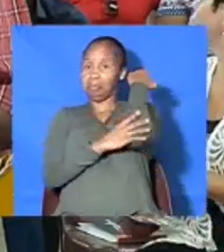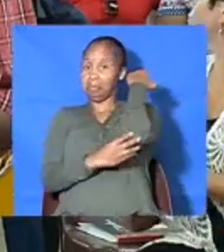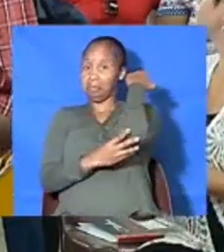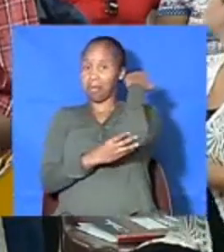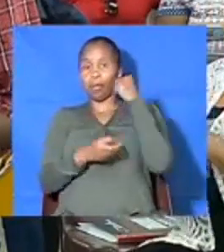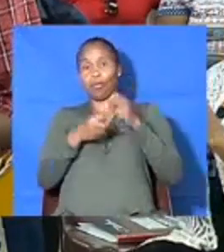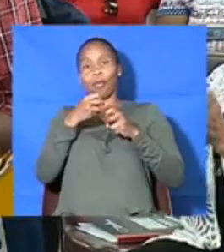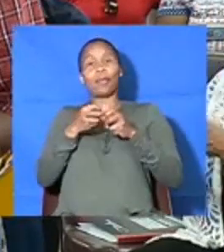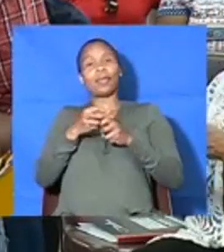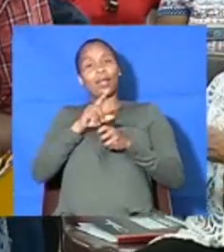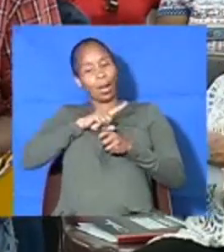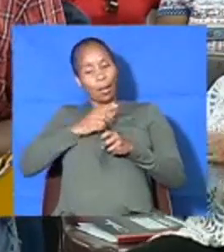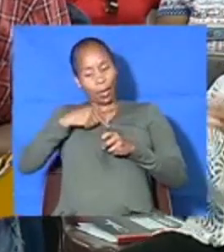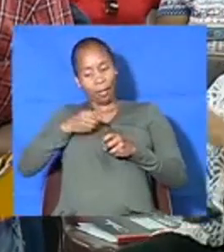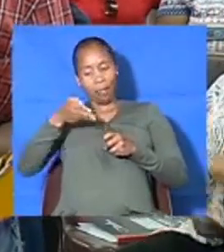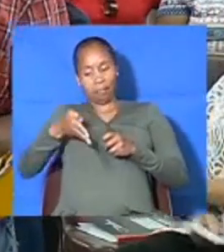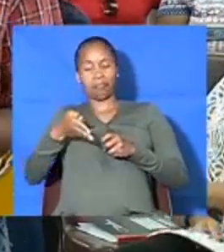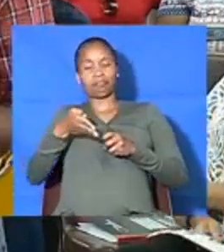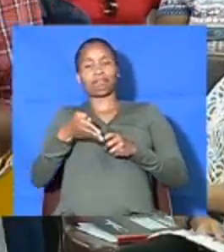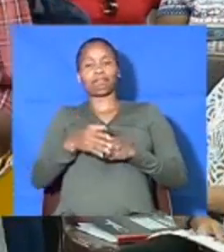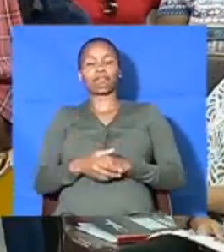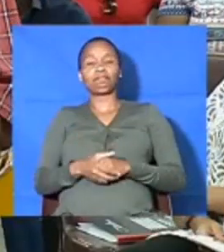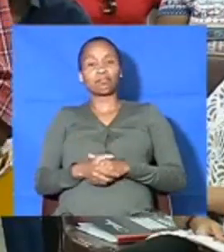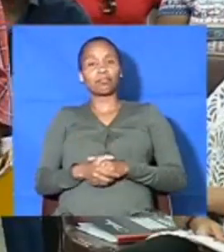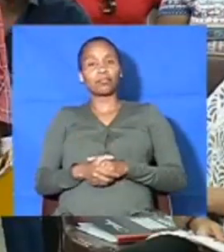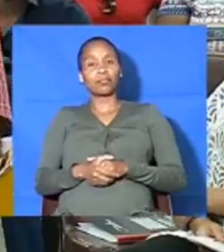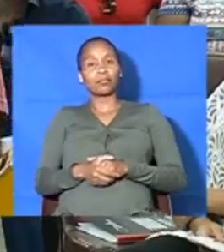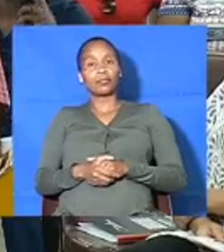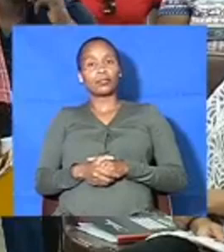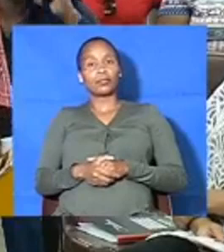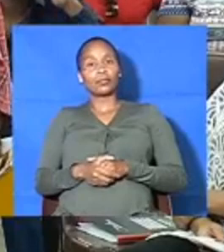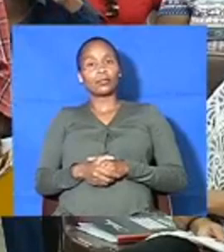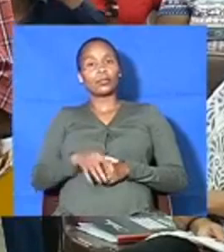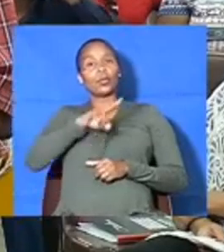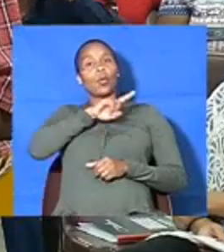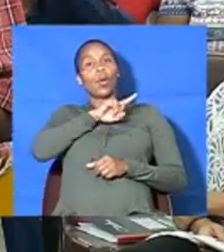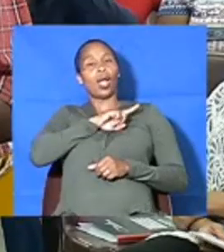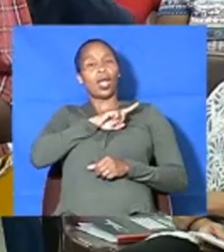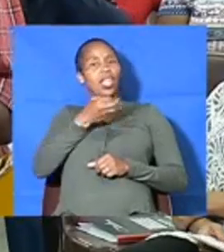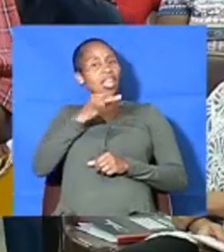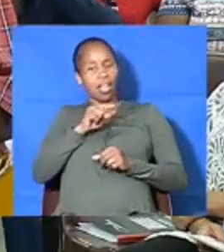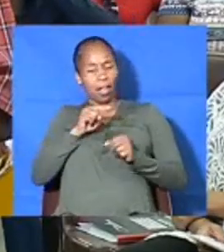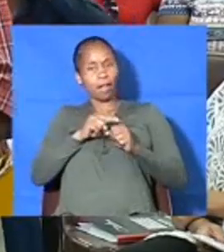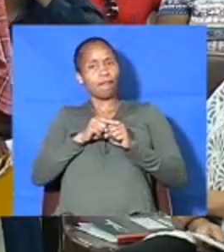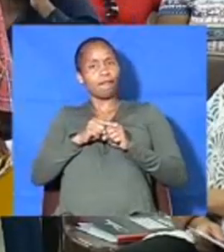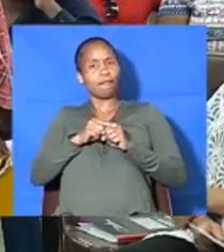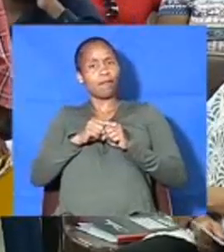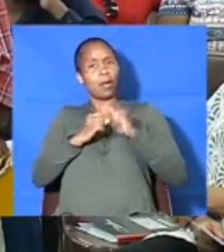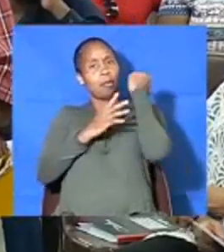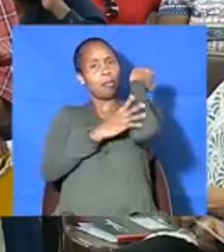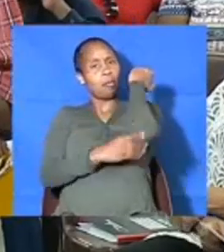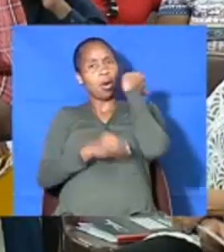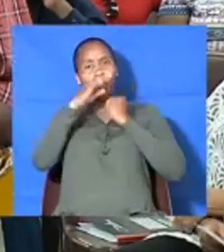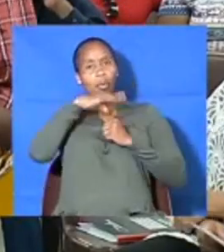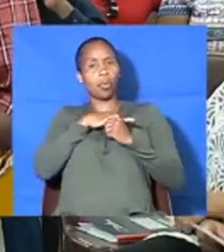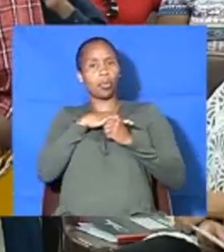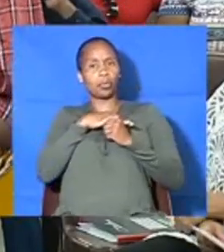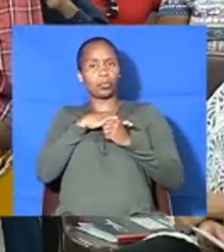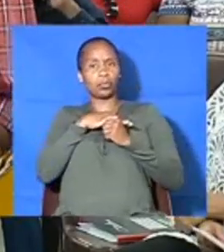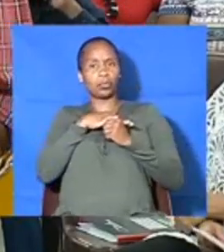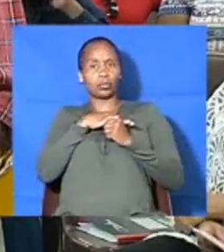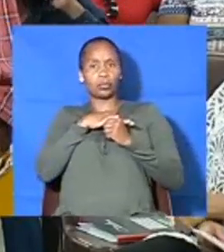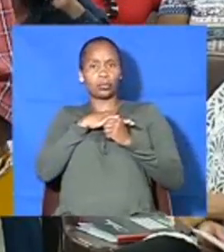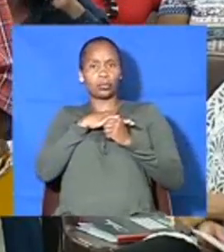community. Baba ngo ba bona ke gone hore modimo a nthuse ke ba fodisiye bo di cancer. I managed to heal some of them with cancer. Baba ngwe ne